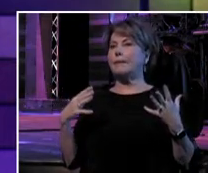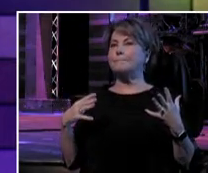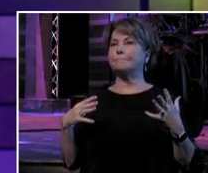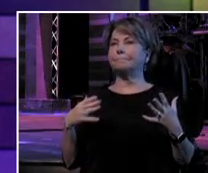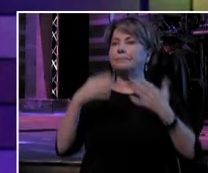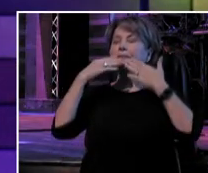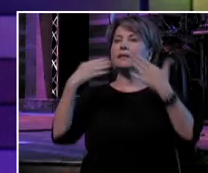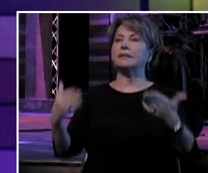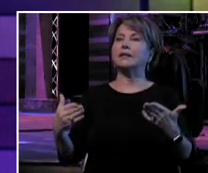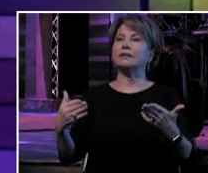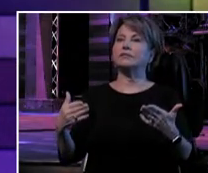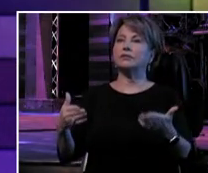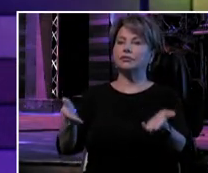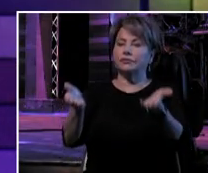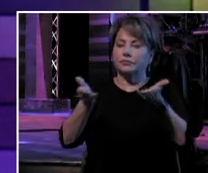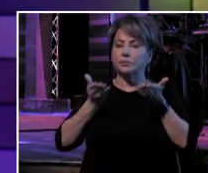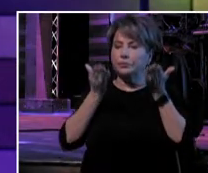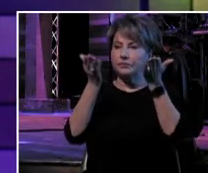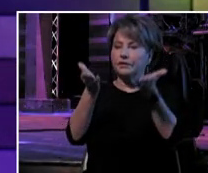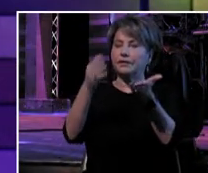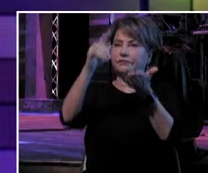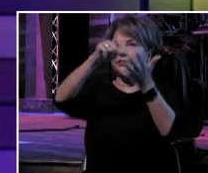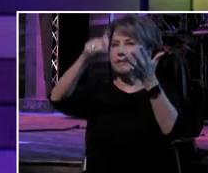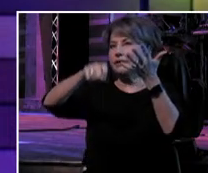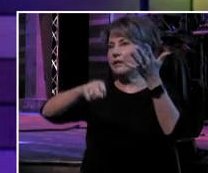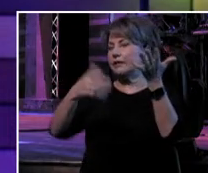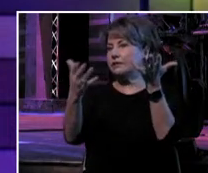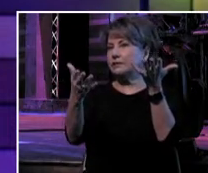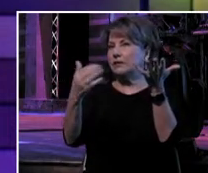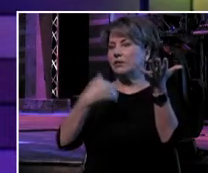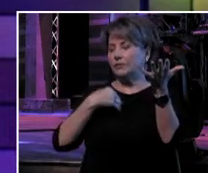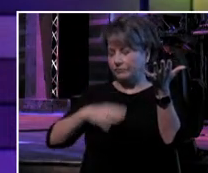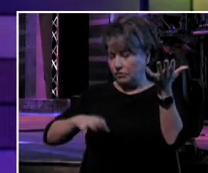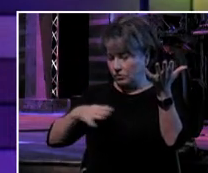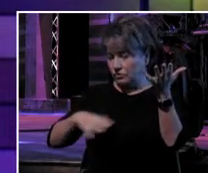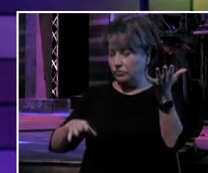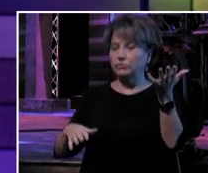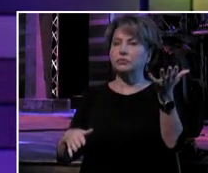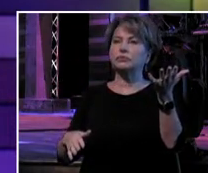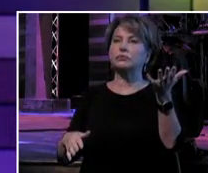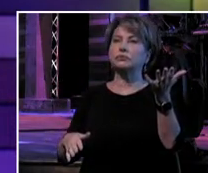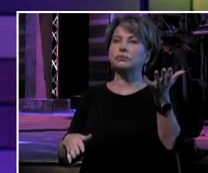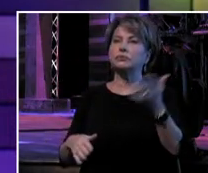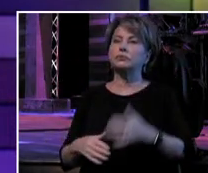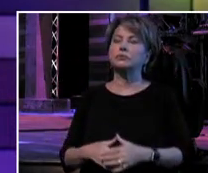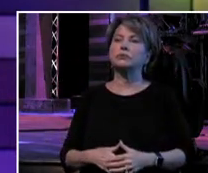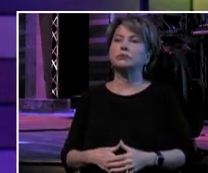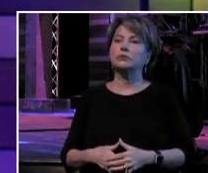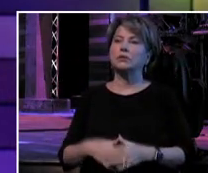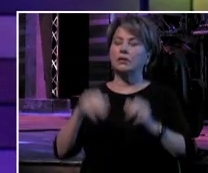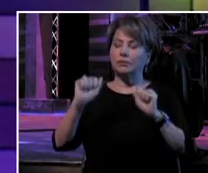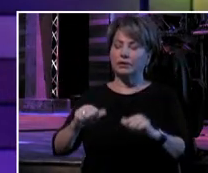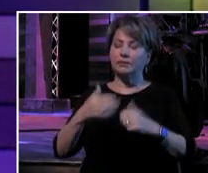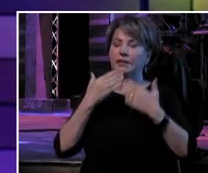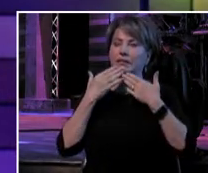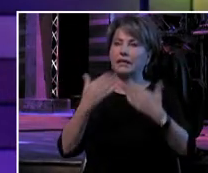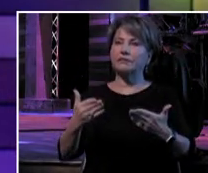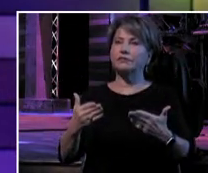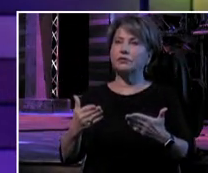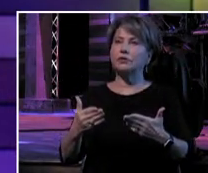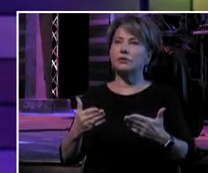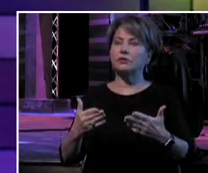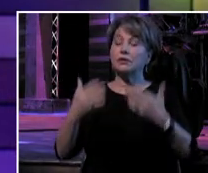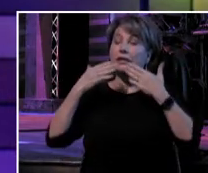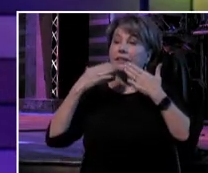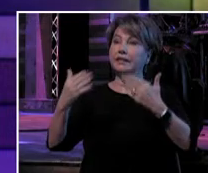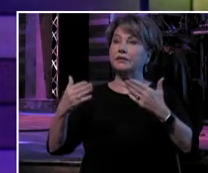we thank you that you have provided for our needs, that we have clothes on our back, and we can be thankful. And we can be